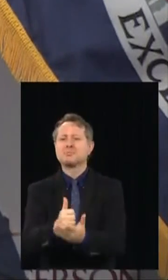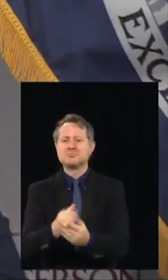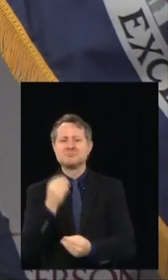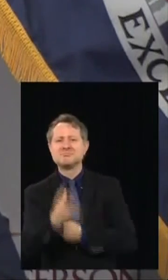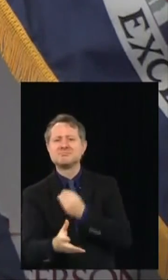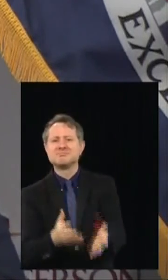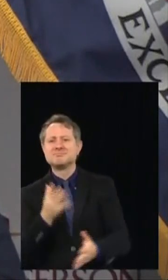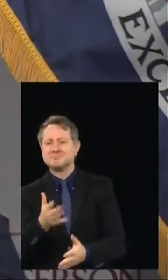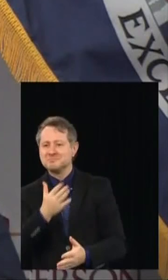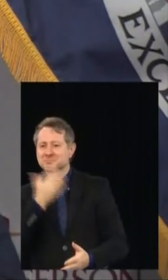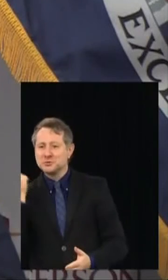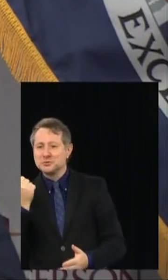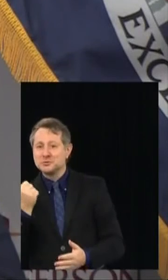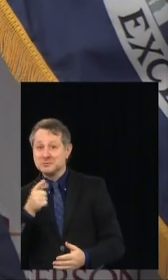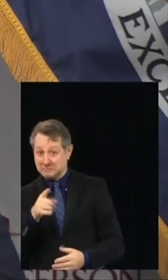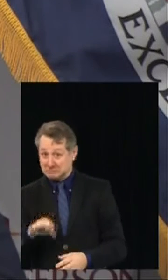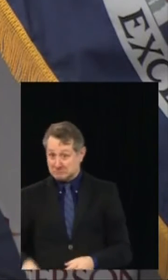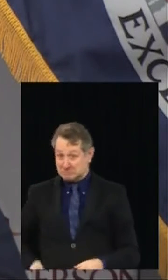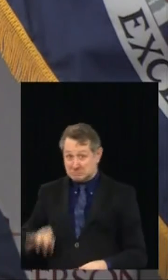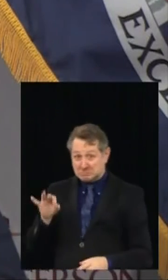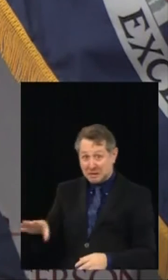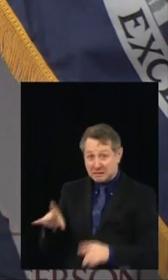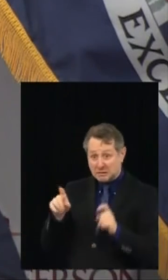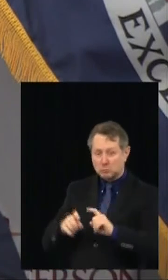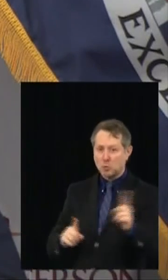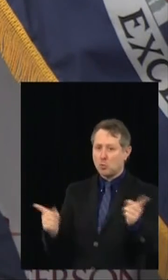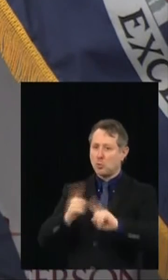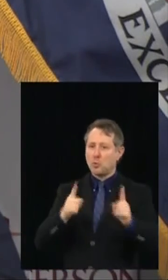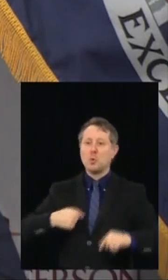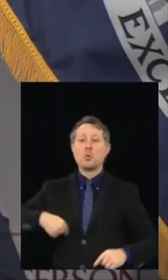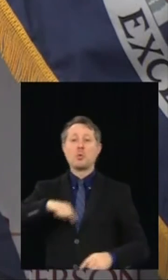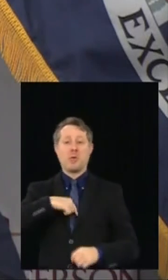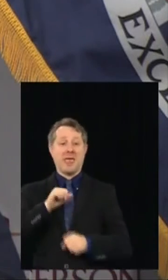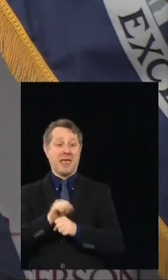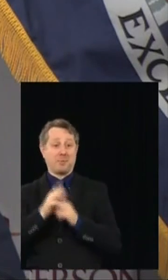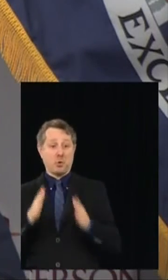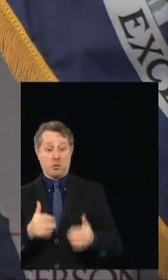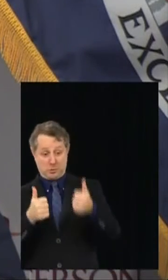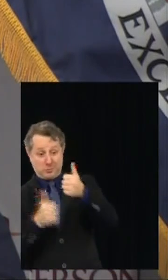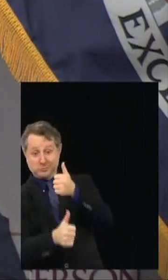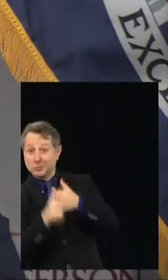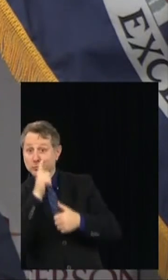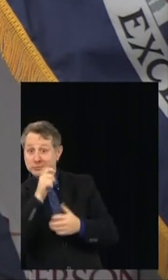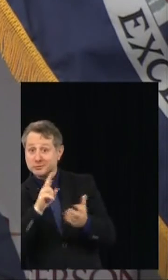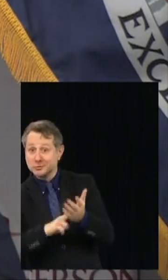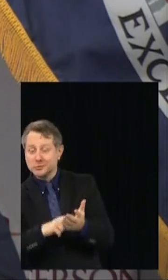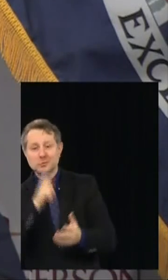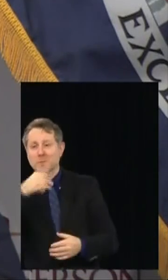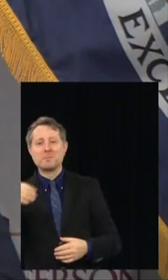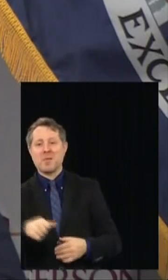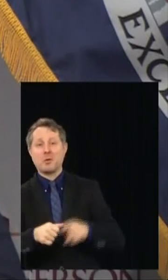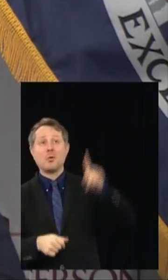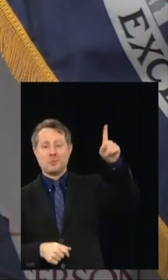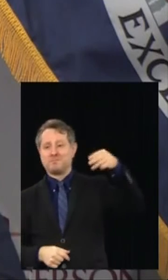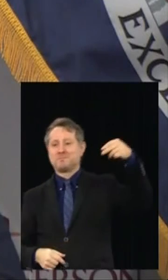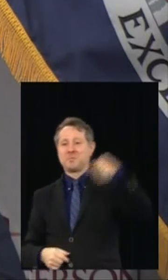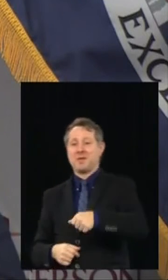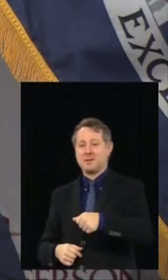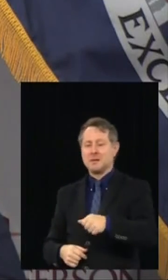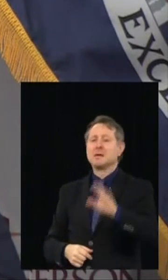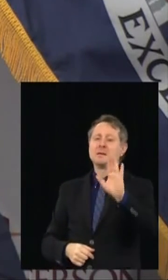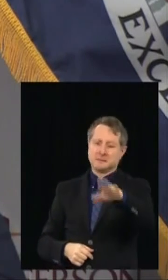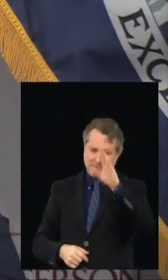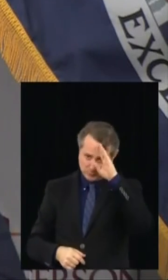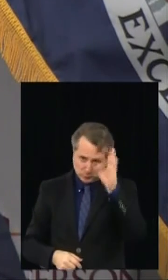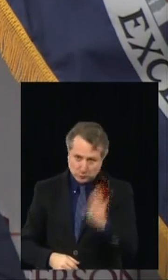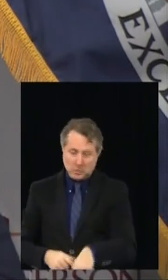no cost to the employees. And yes, it's a inconvenience.